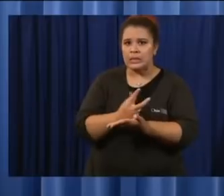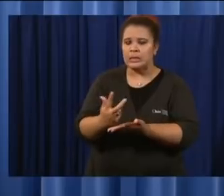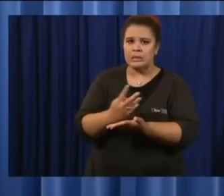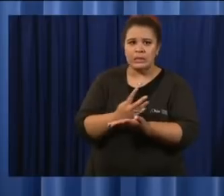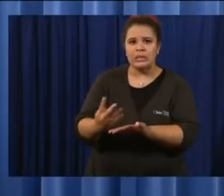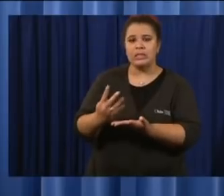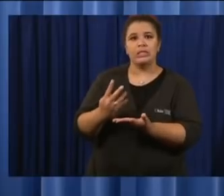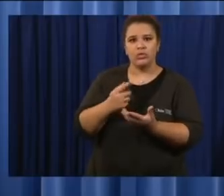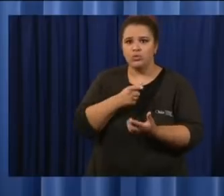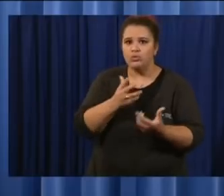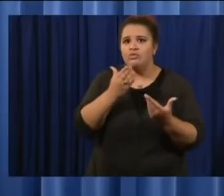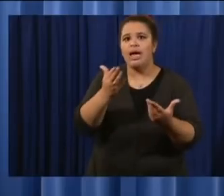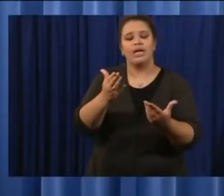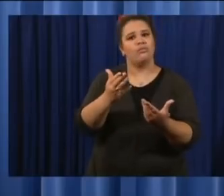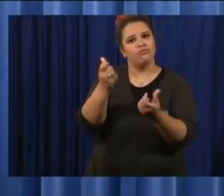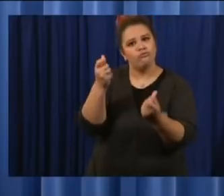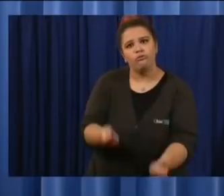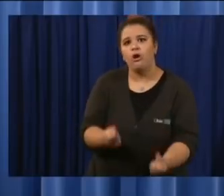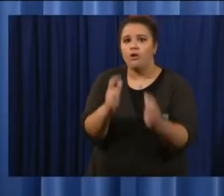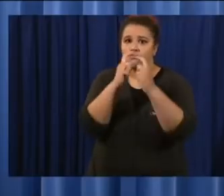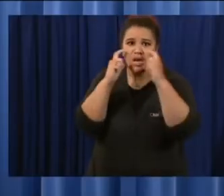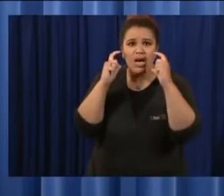alone surpass it?